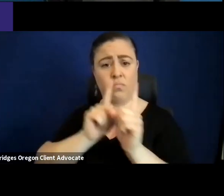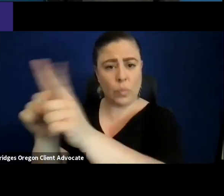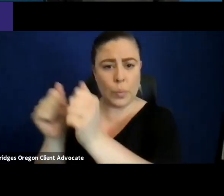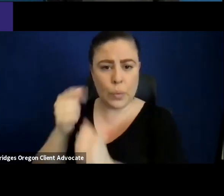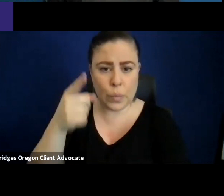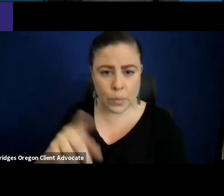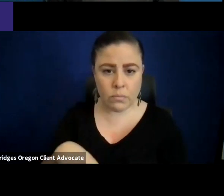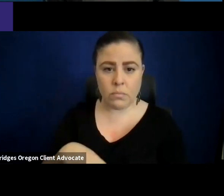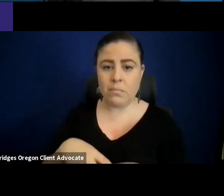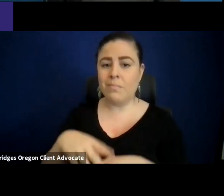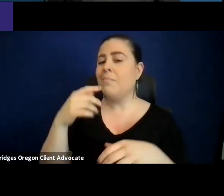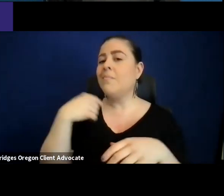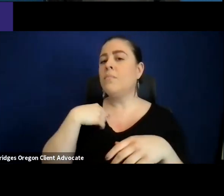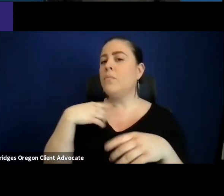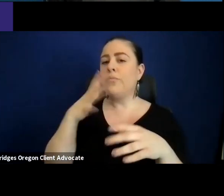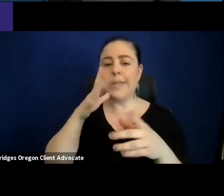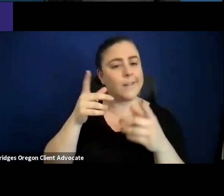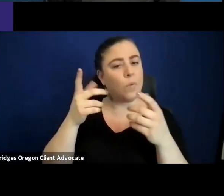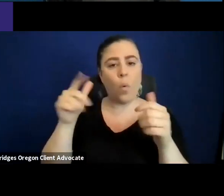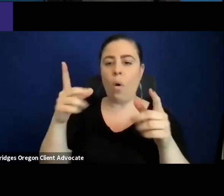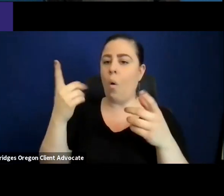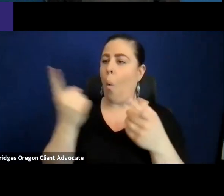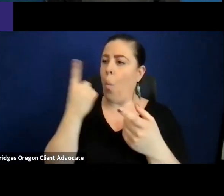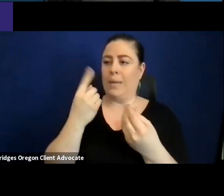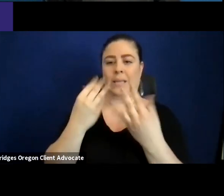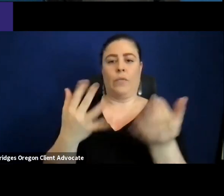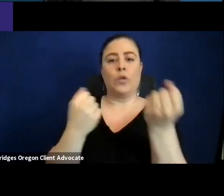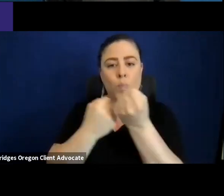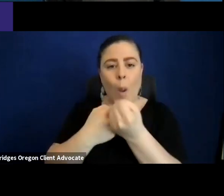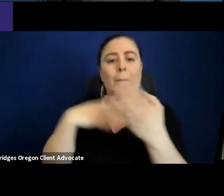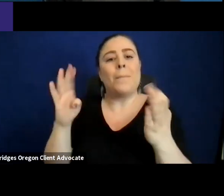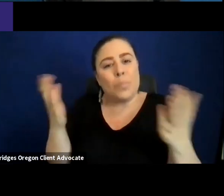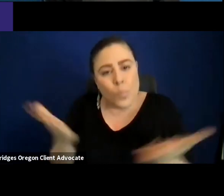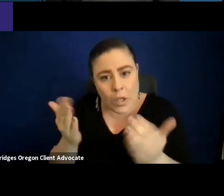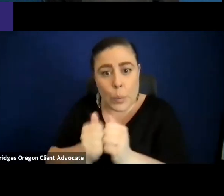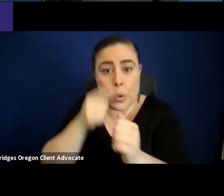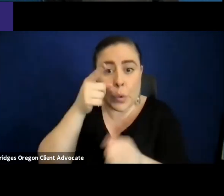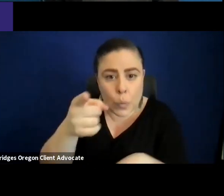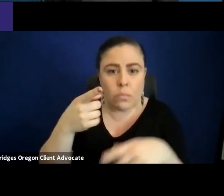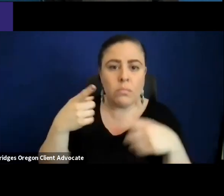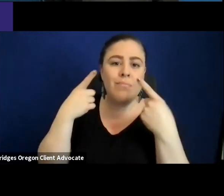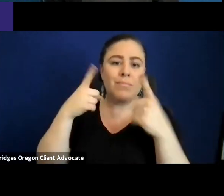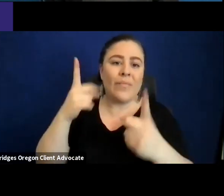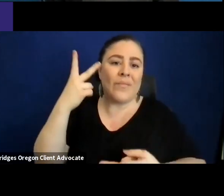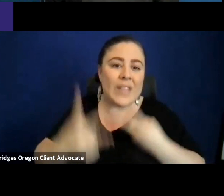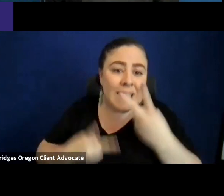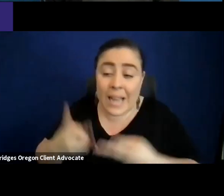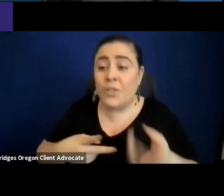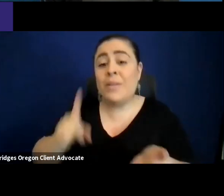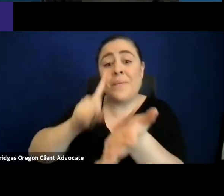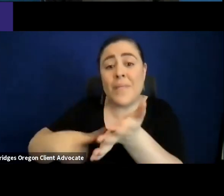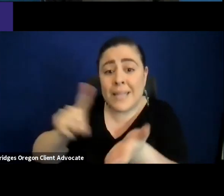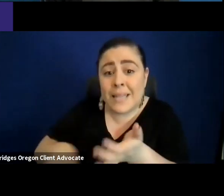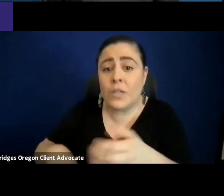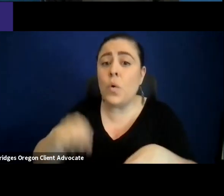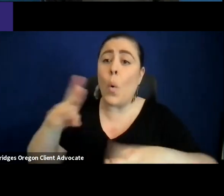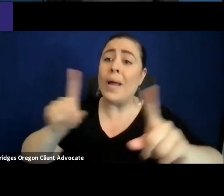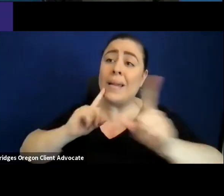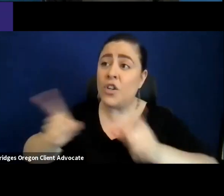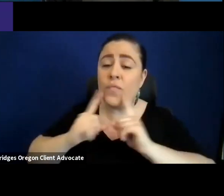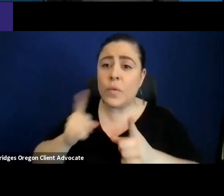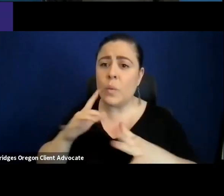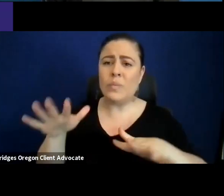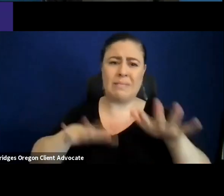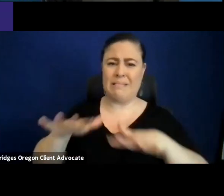court. You're just making sure that you feel safe, and I'll go along with you with that. Giving you support, being present with you while you